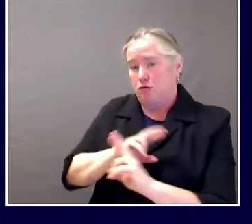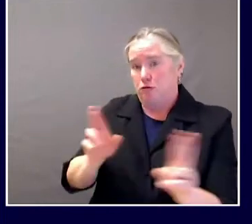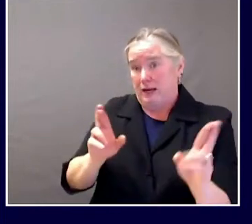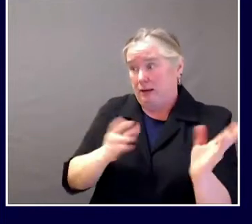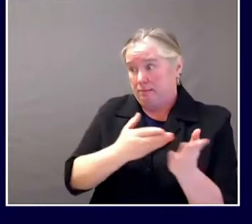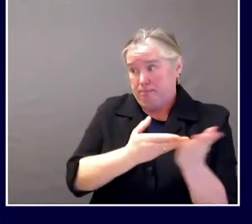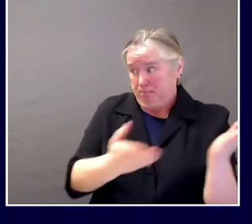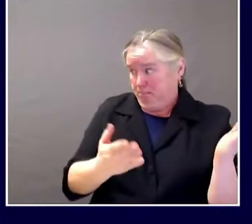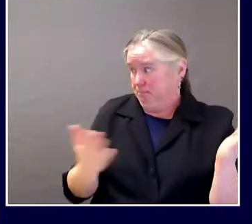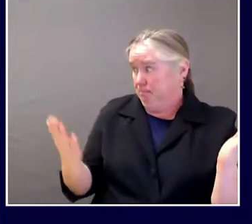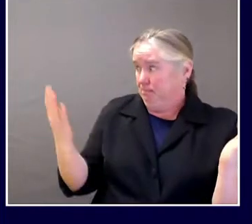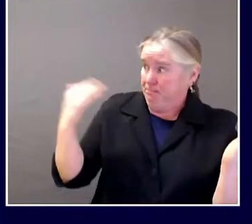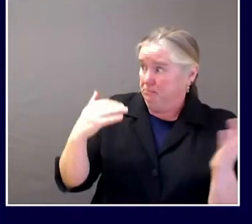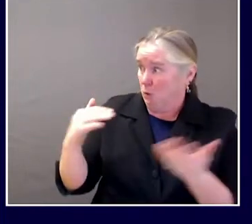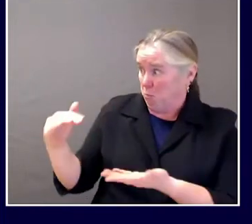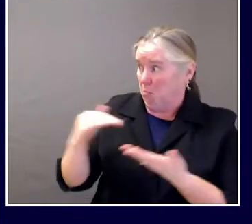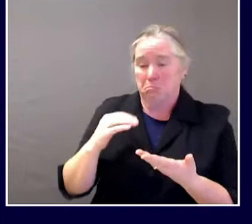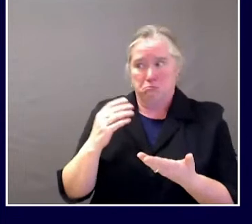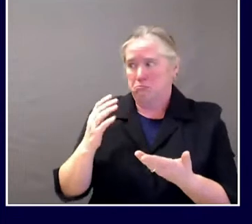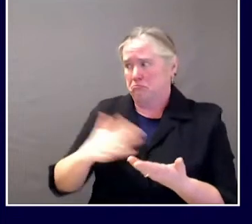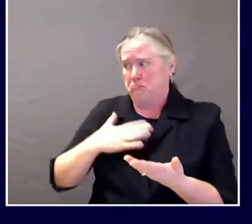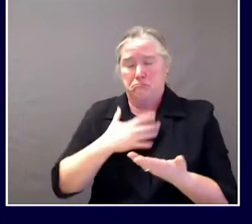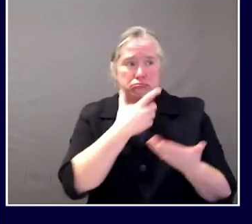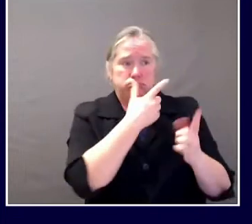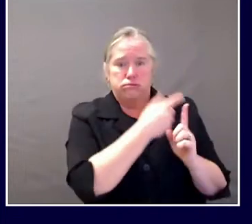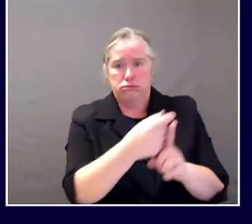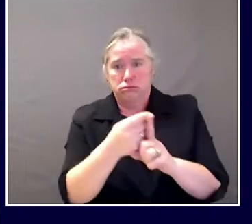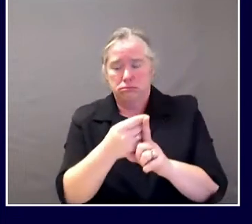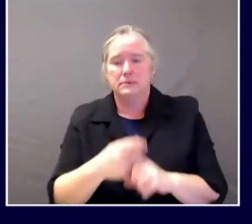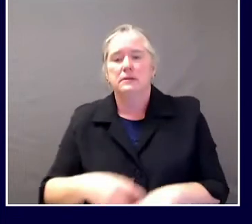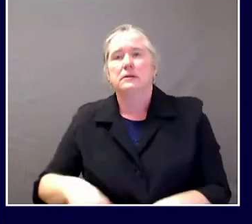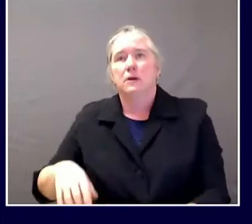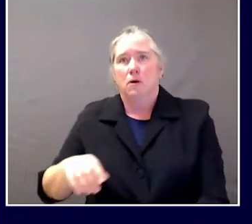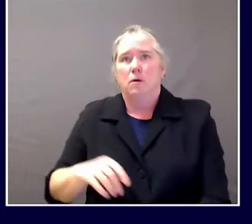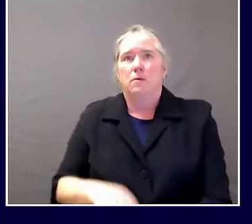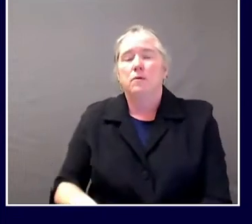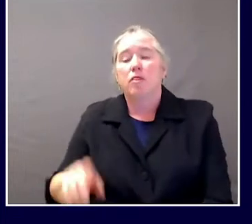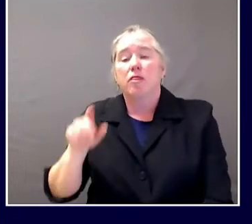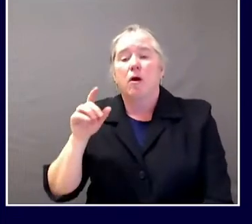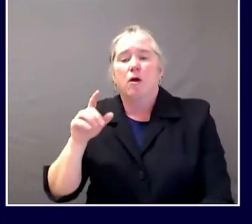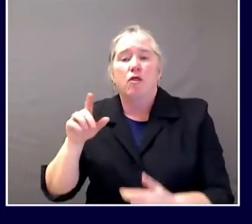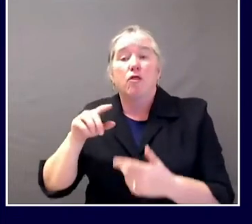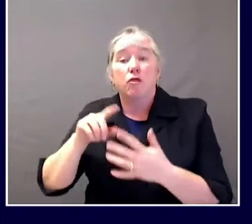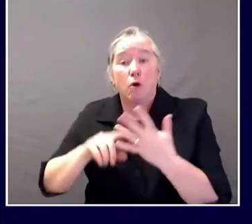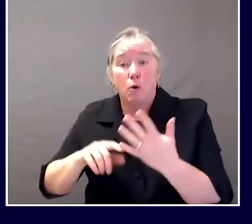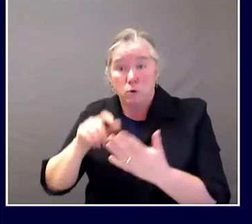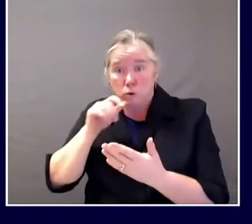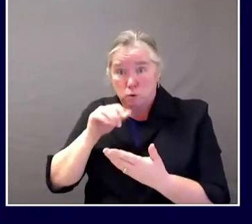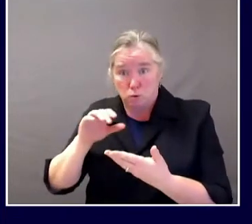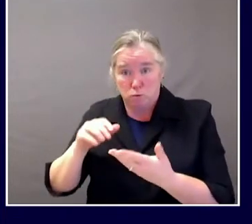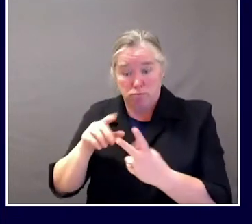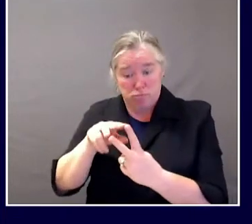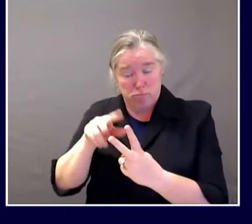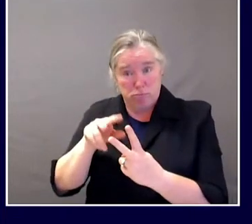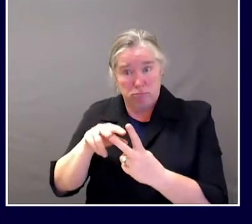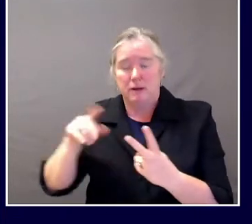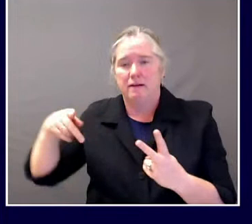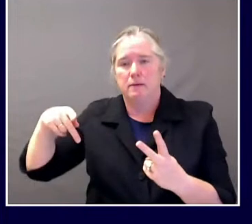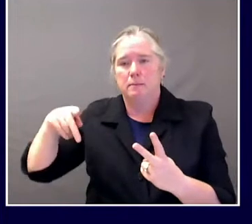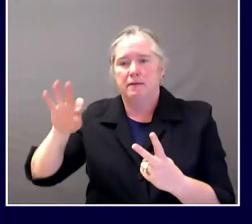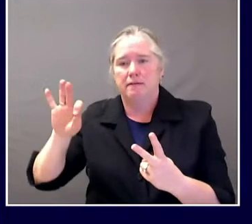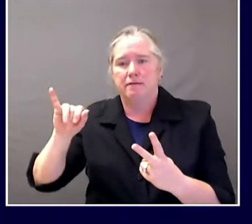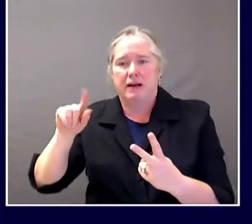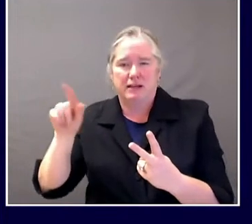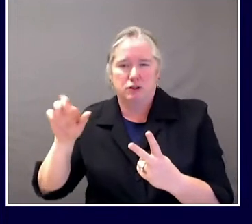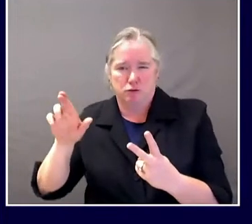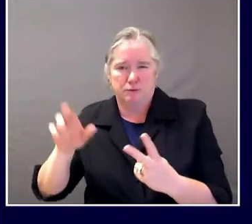those 1,950 doses of Pfizer vaccine will be heading to, and I asked for that to be done ASAP. Okay. And then the other